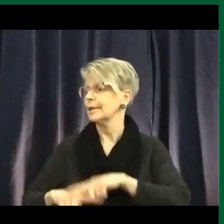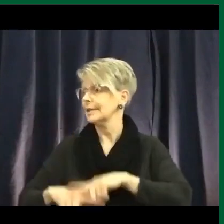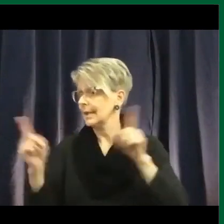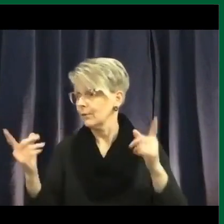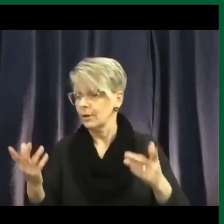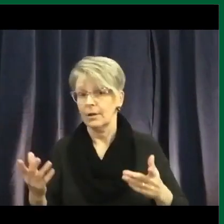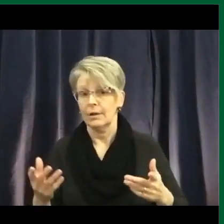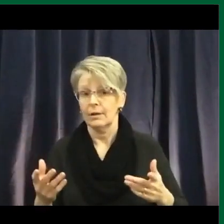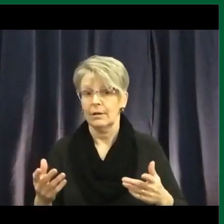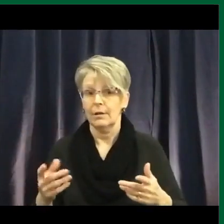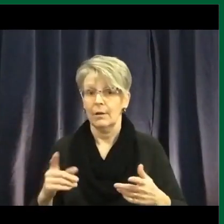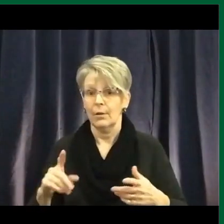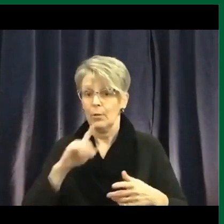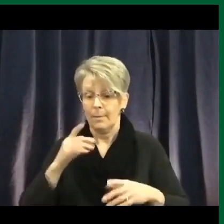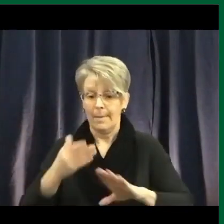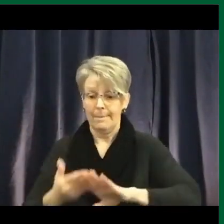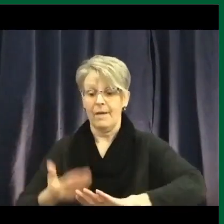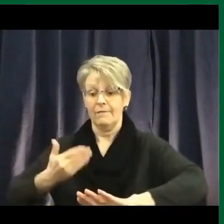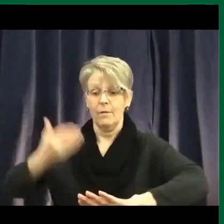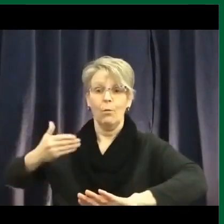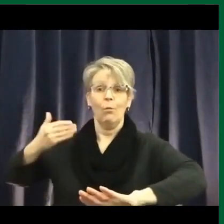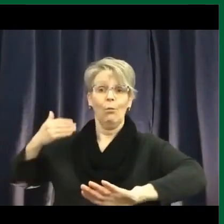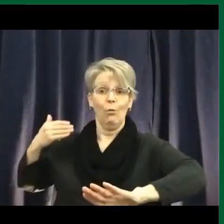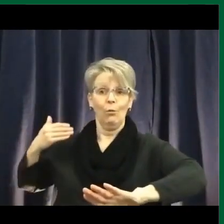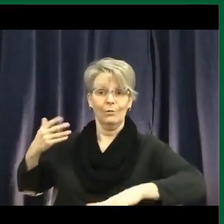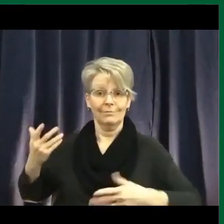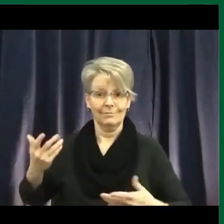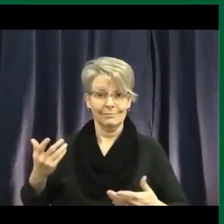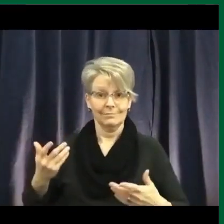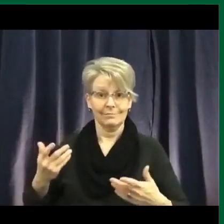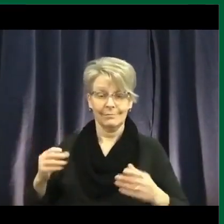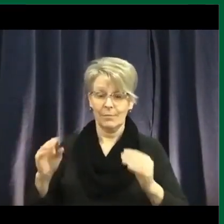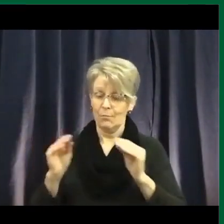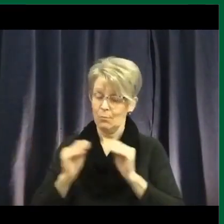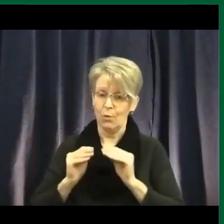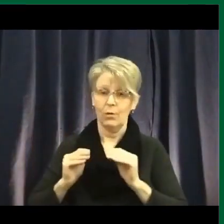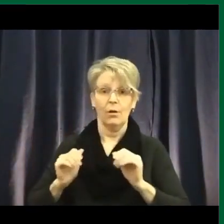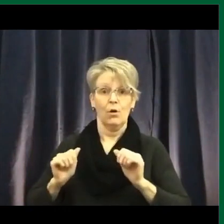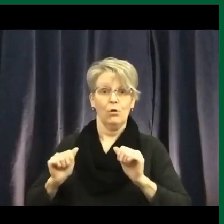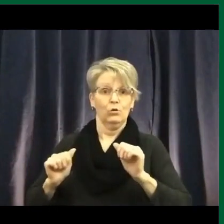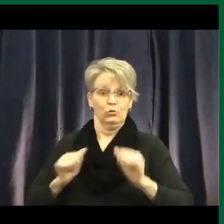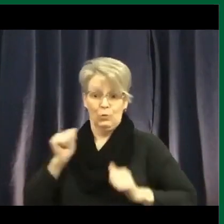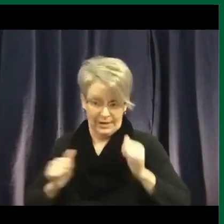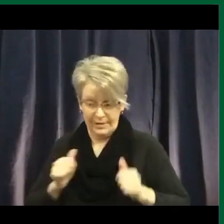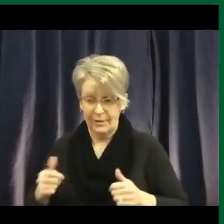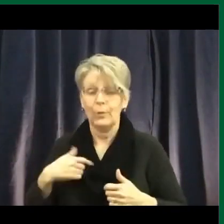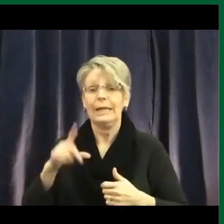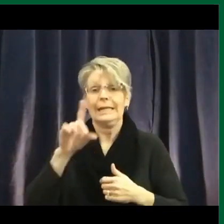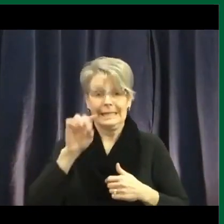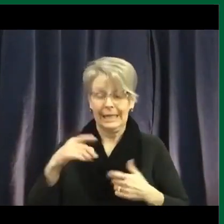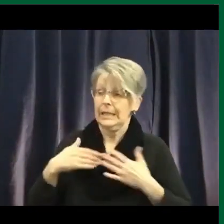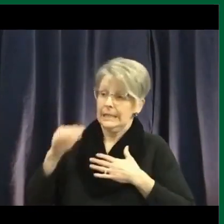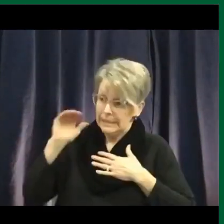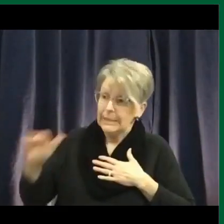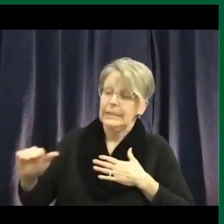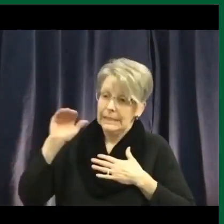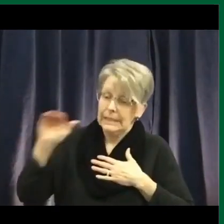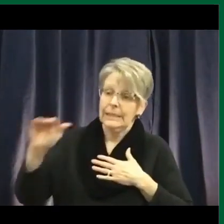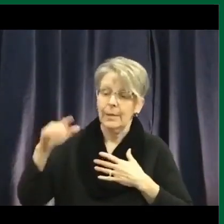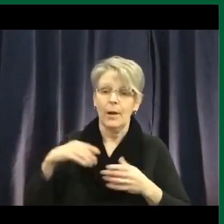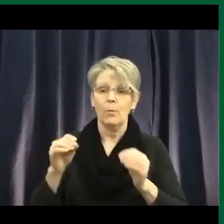been far prior to the pandemic, and that would have been to be much more aggressive. However, we did ask at multiple occasions, but much